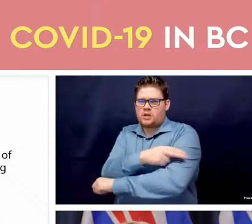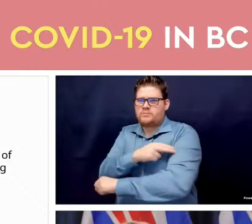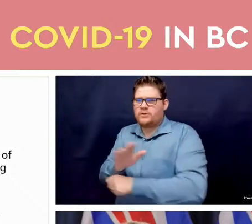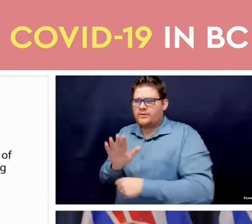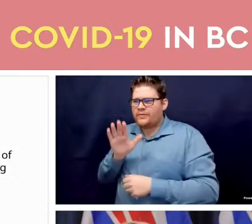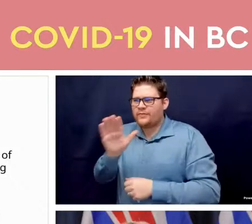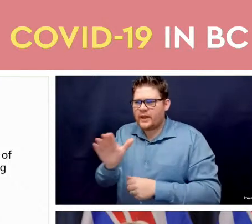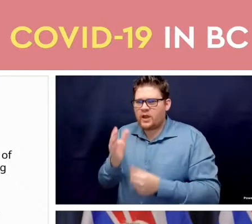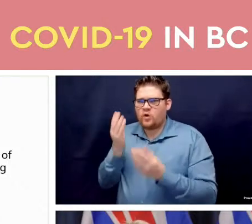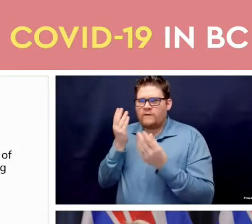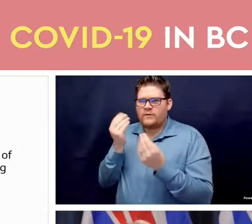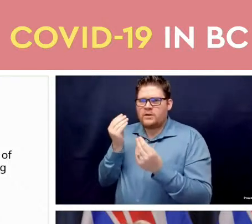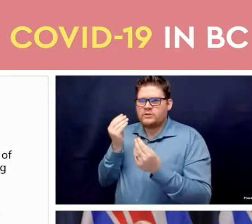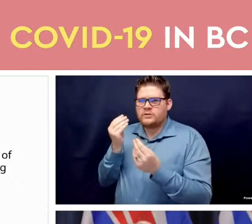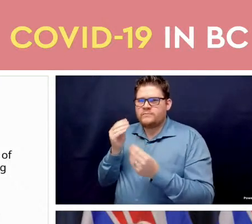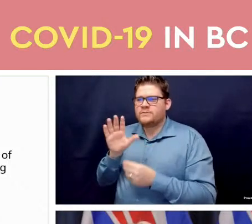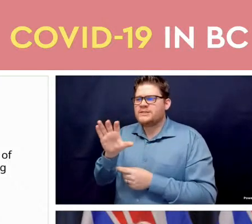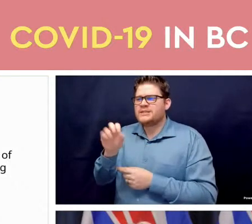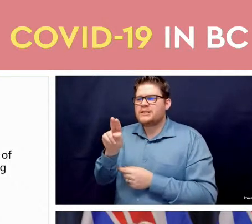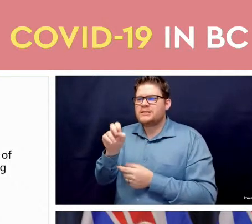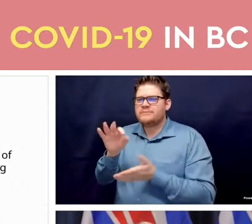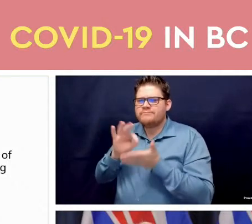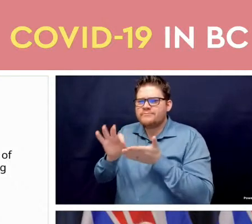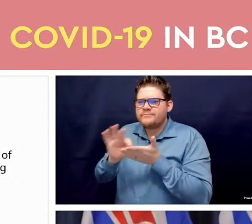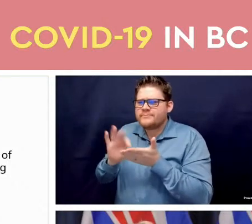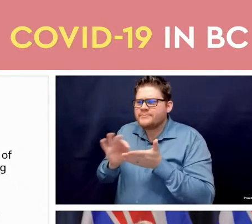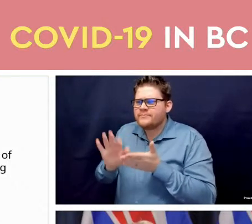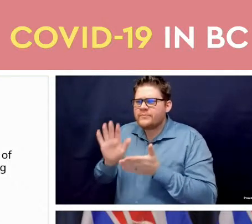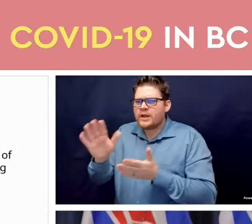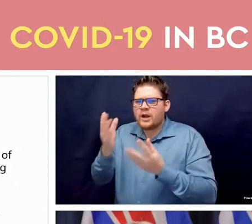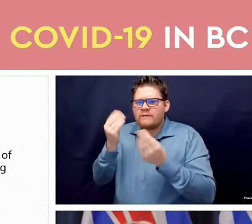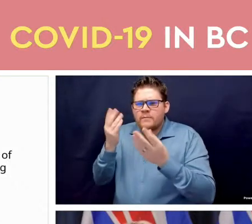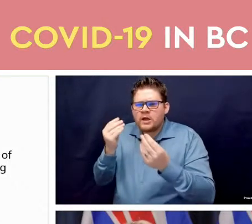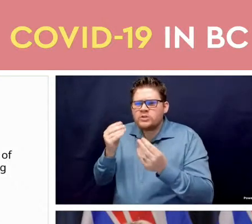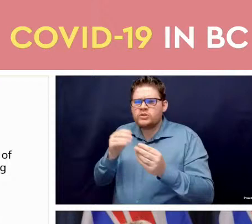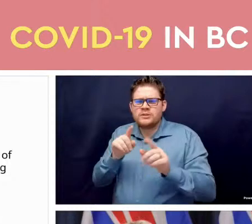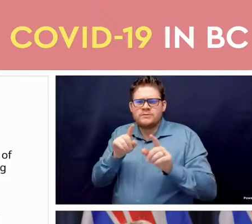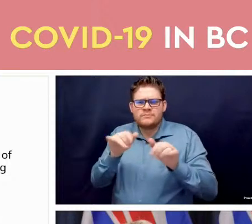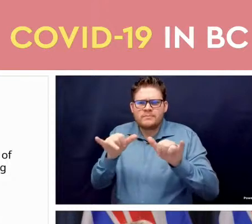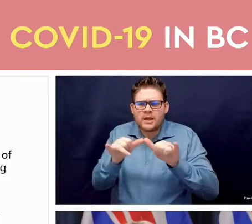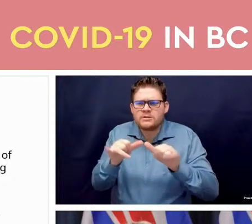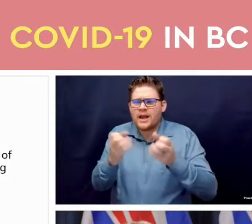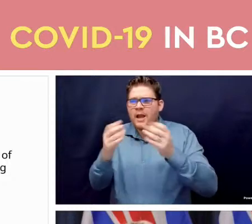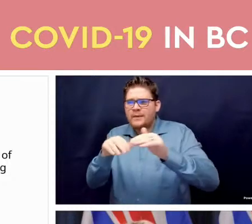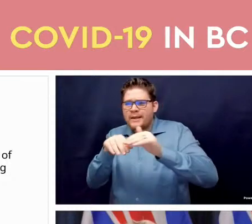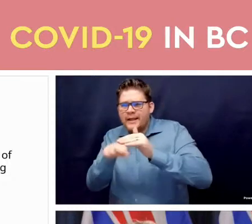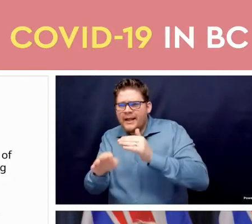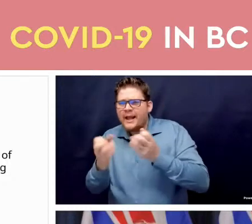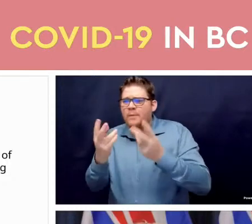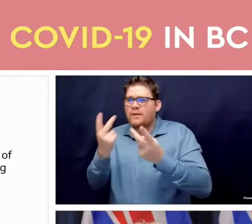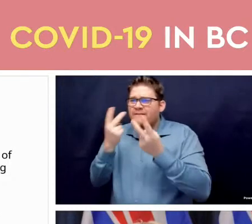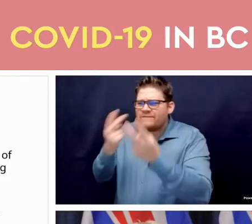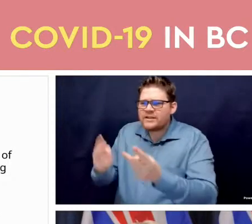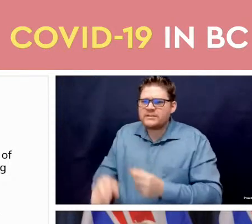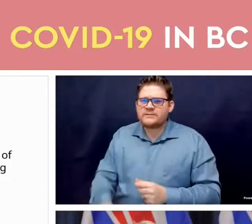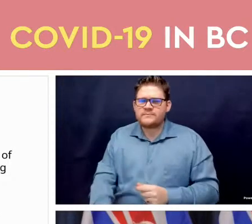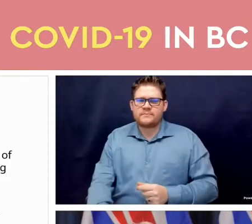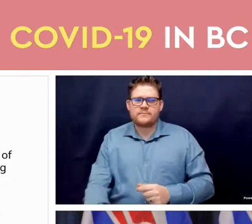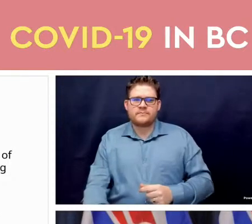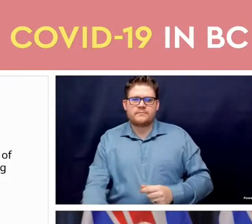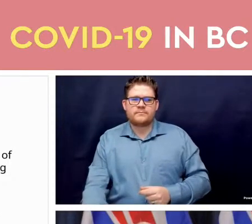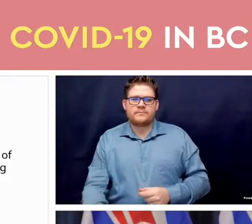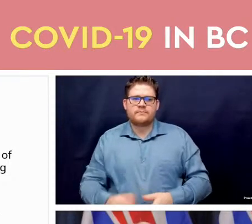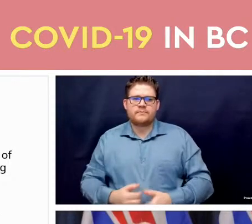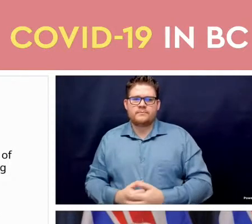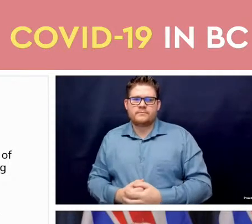534 was in our hospital, people in hospital. Starting today we'll be using the census numbers, and that will jump up a little